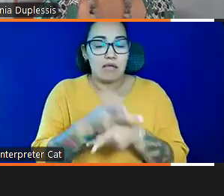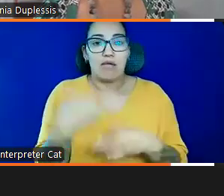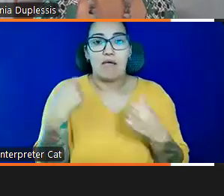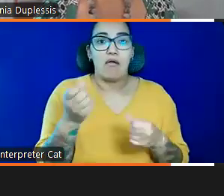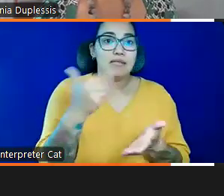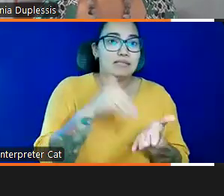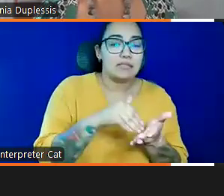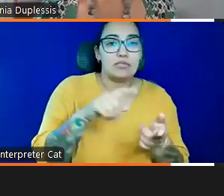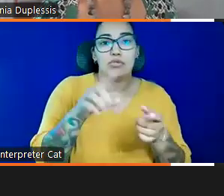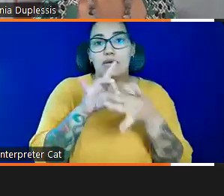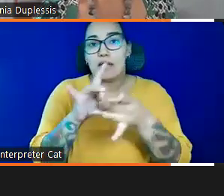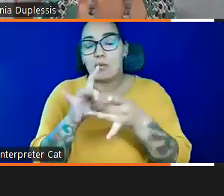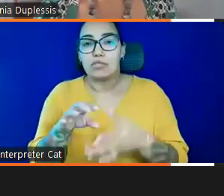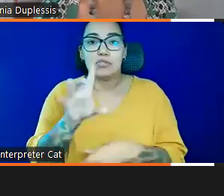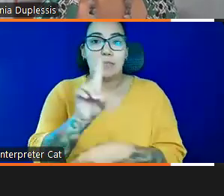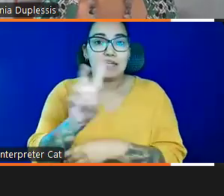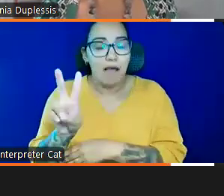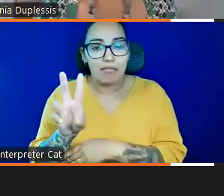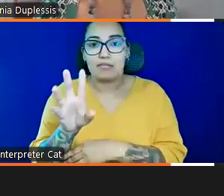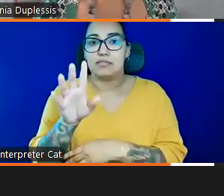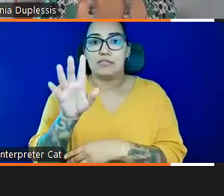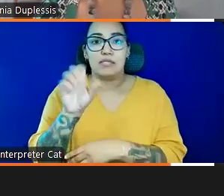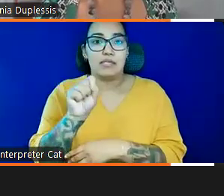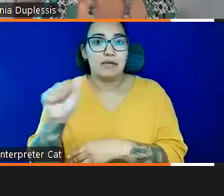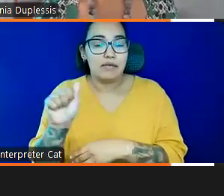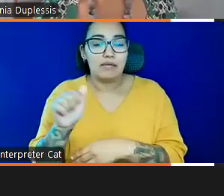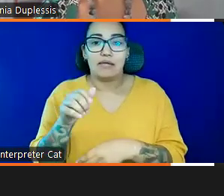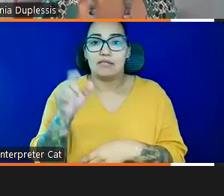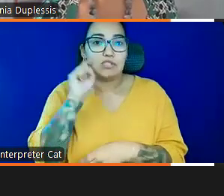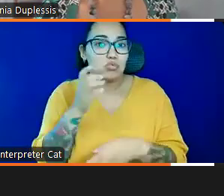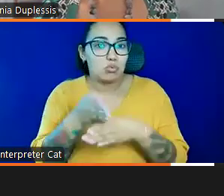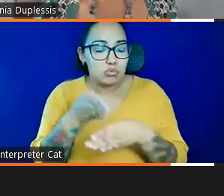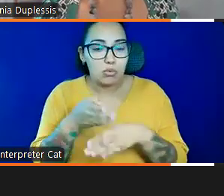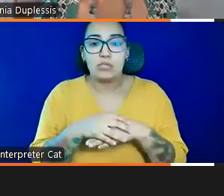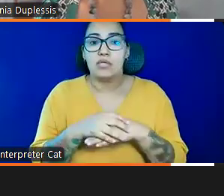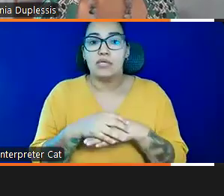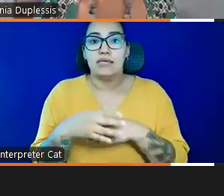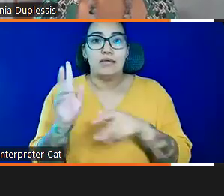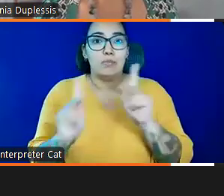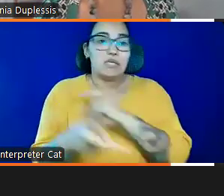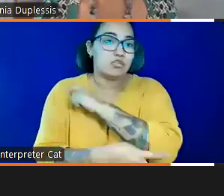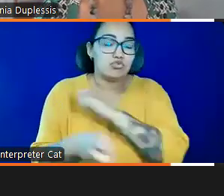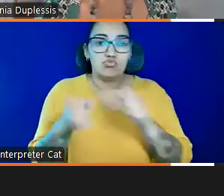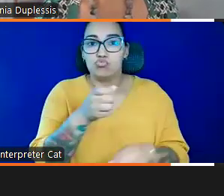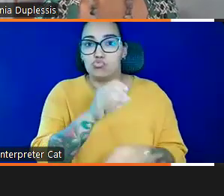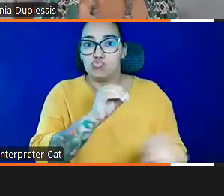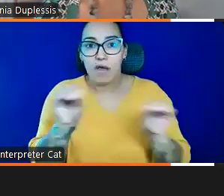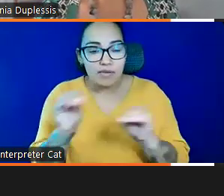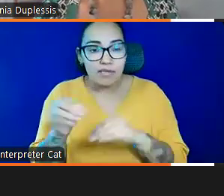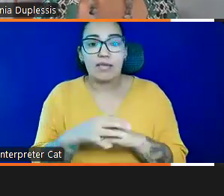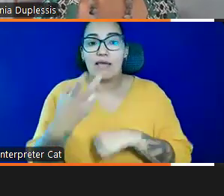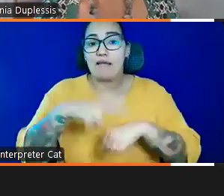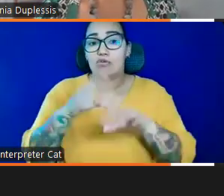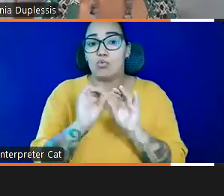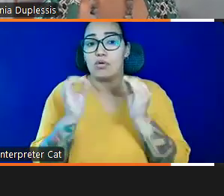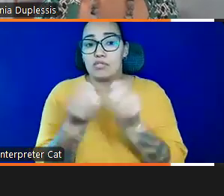controlled networks, domestic violence, sexual assault, and human trafficking coalitions, community-based advocacy programs, and national